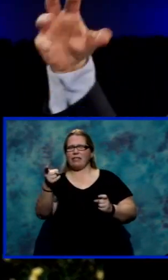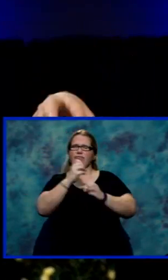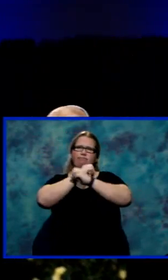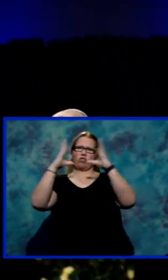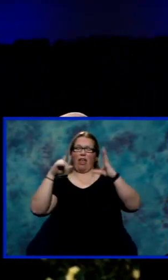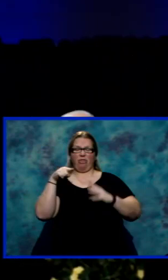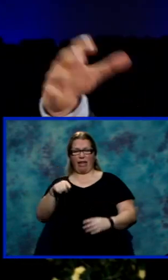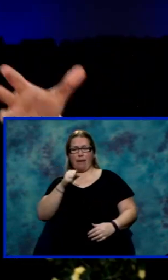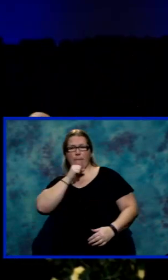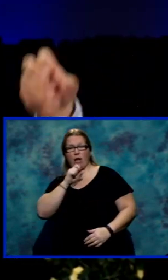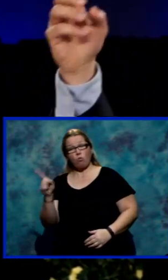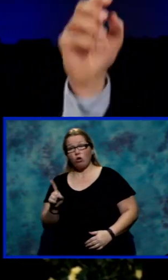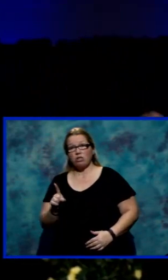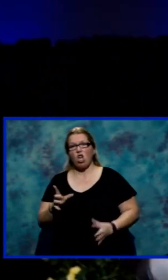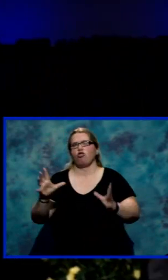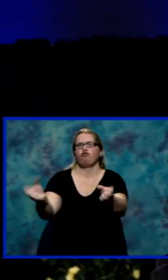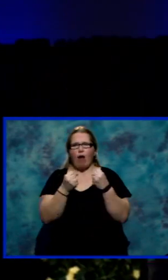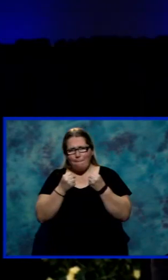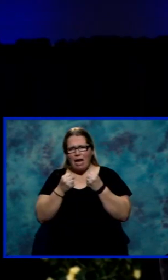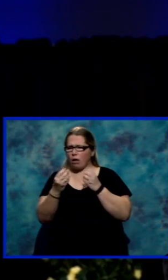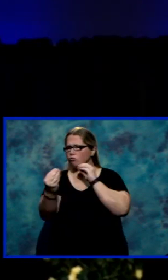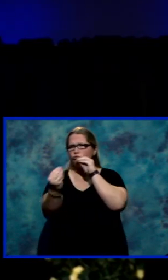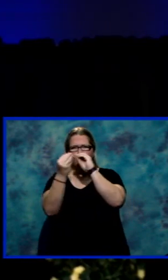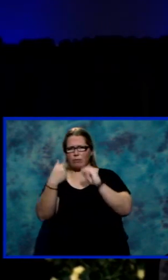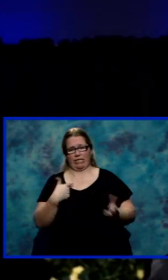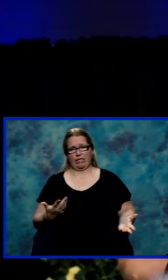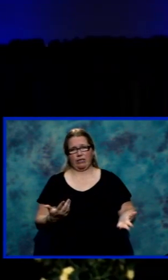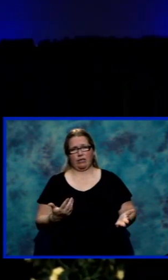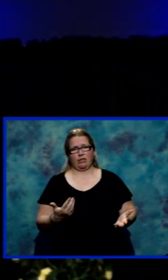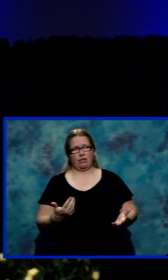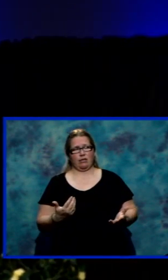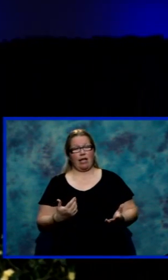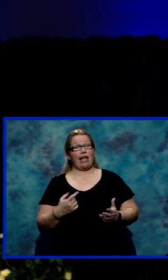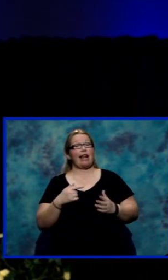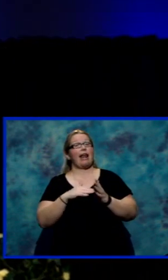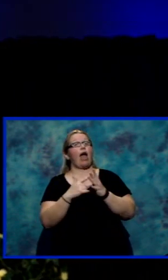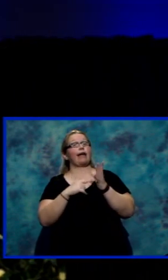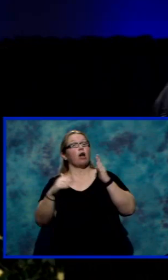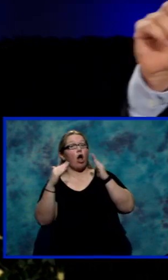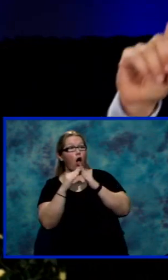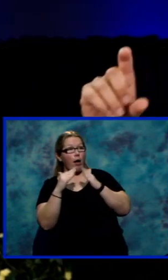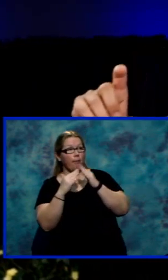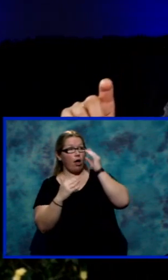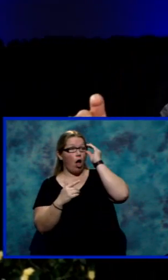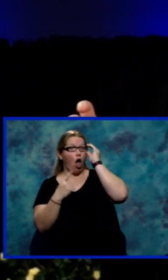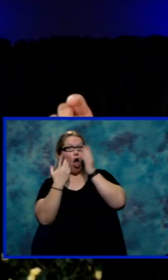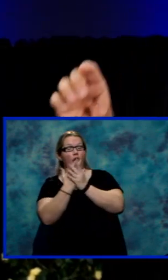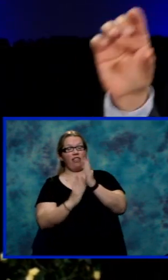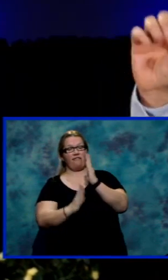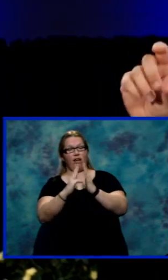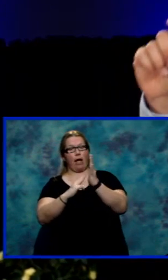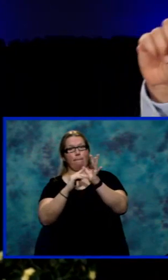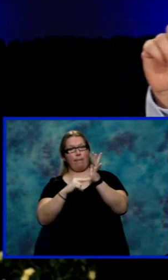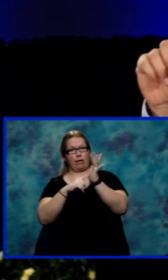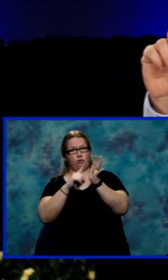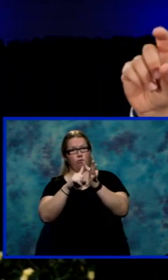This man grabbed me and kissed me. Now, at home, on the fire mantle, I've got a